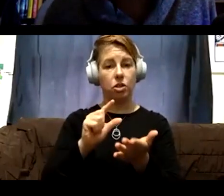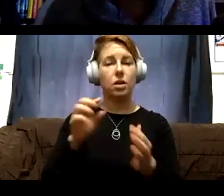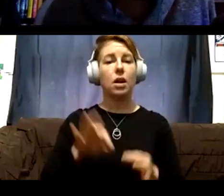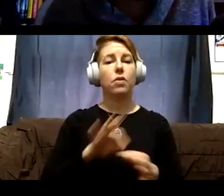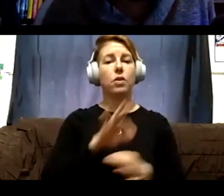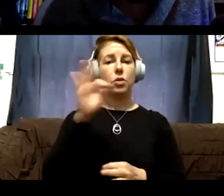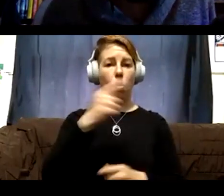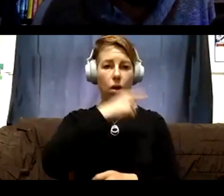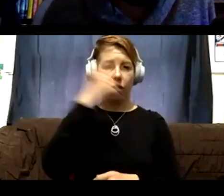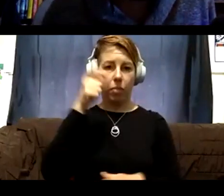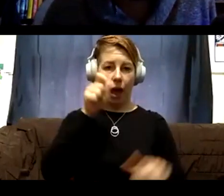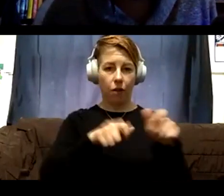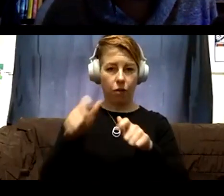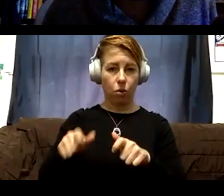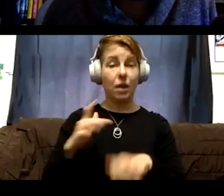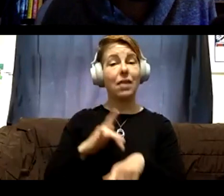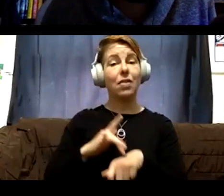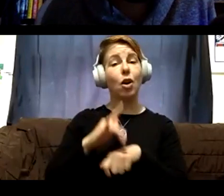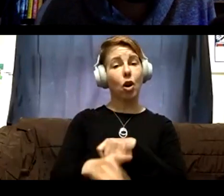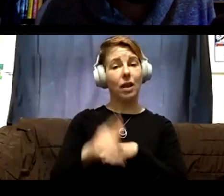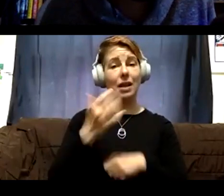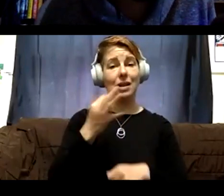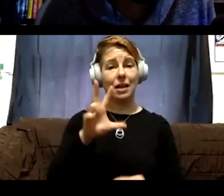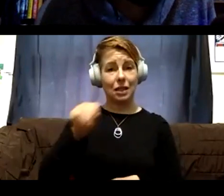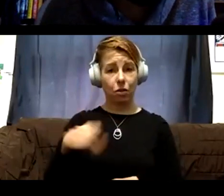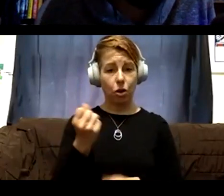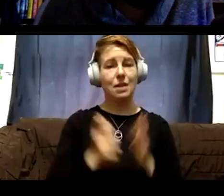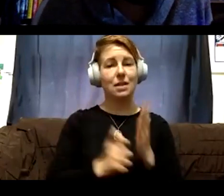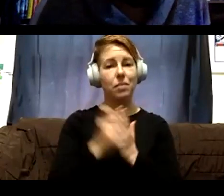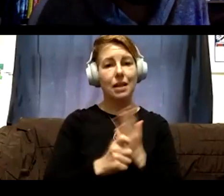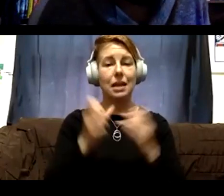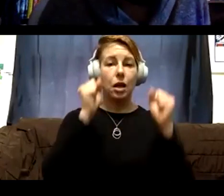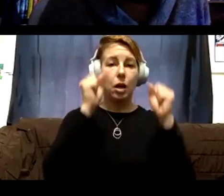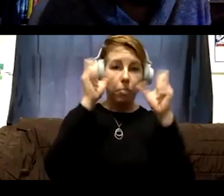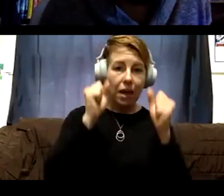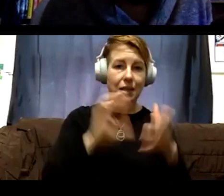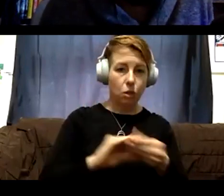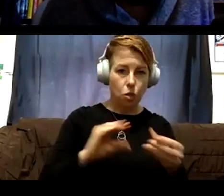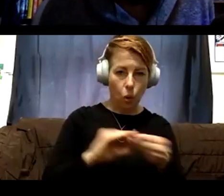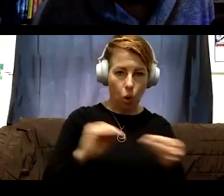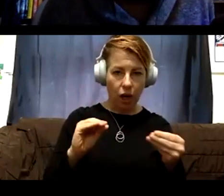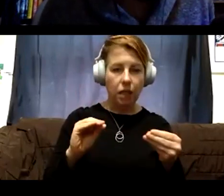In the early 1930s, the magazines Amazing Stories and Amazing Stories Quarterly flounder a little bit.